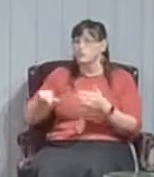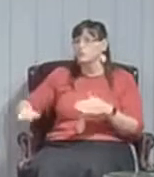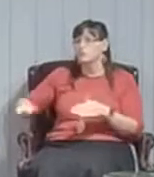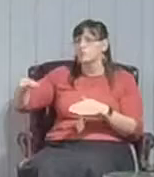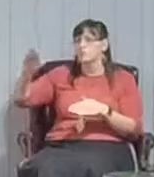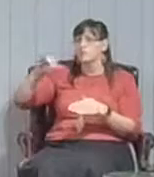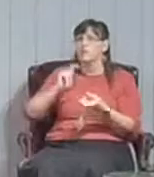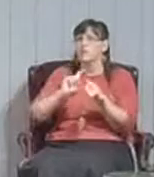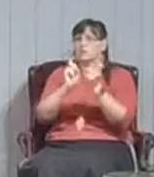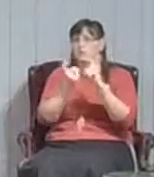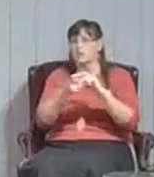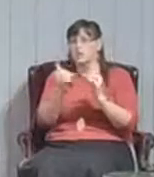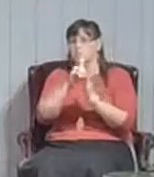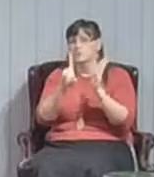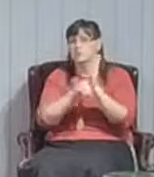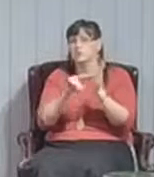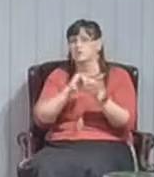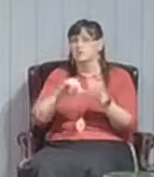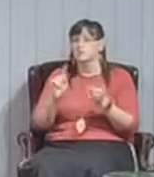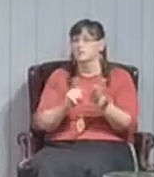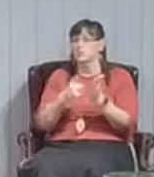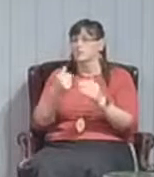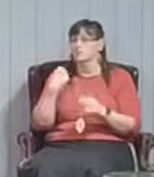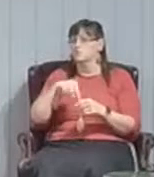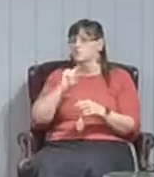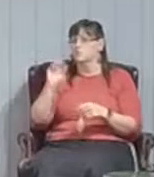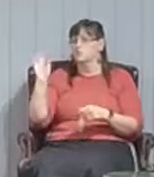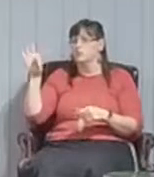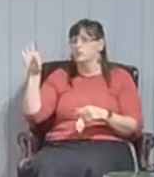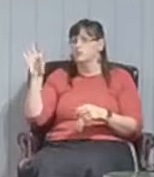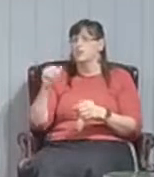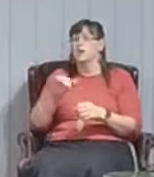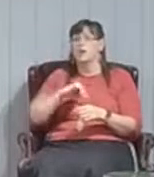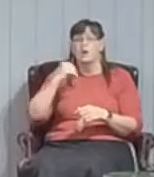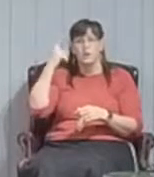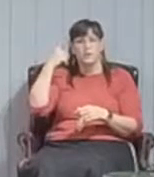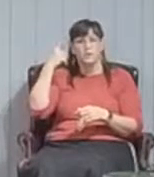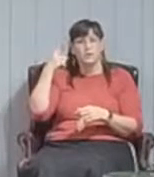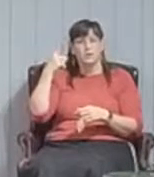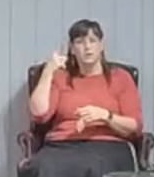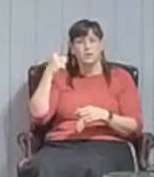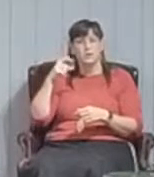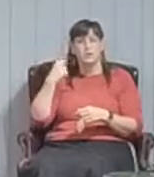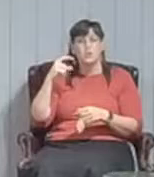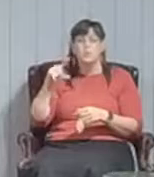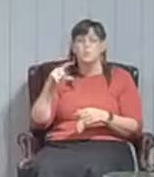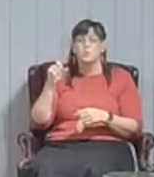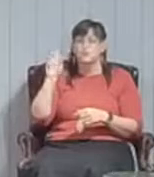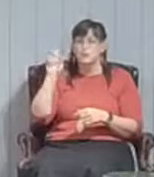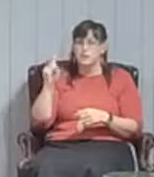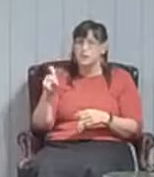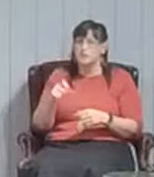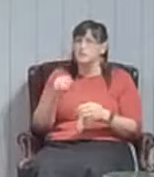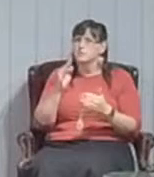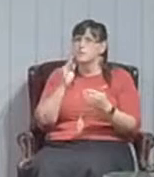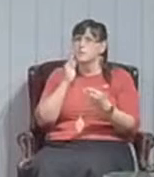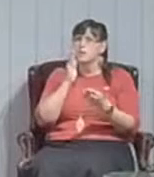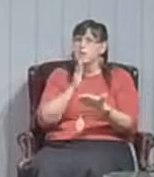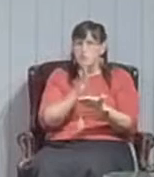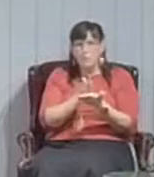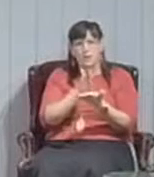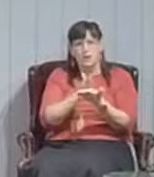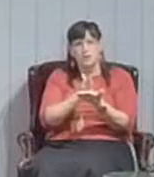the doctrines that we once preached, I think we ought to at least we ought to pause a little